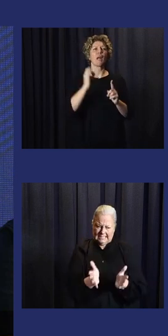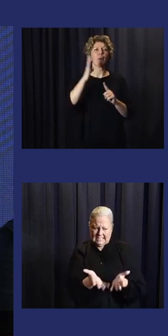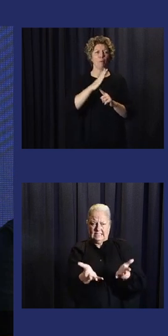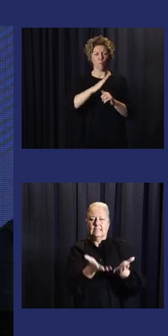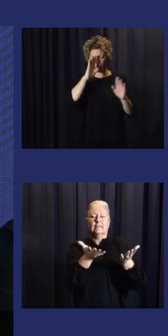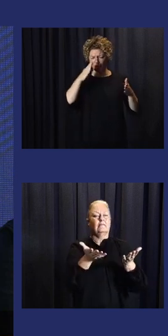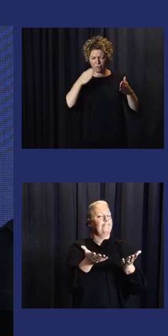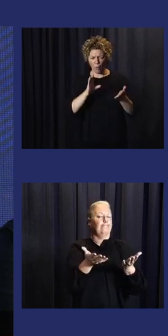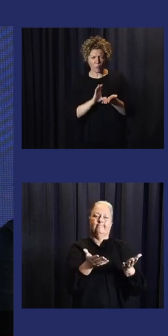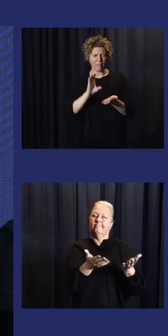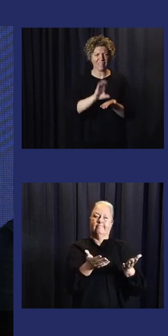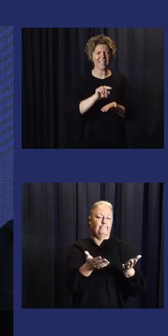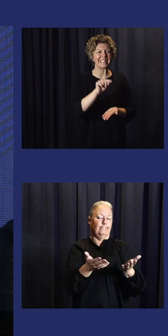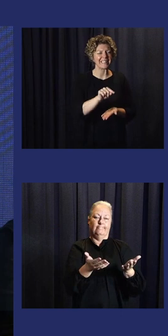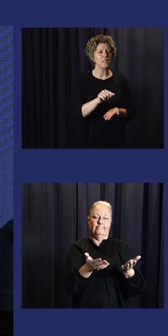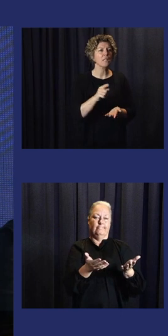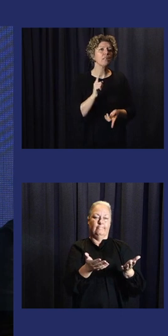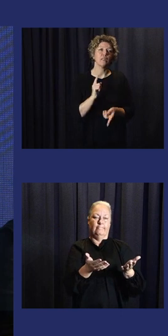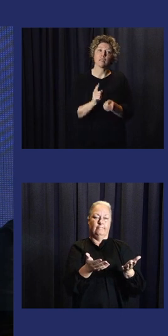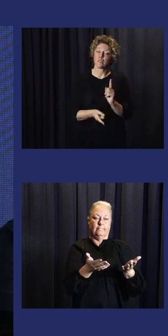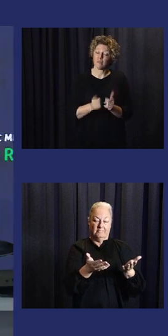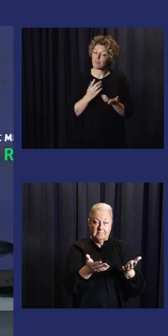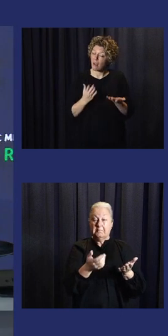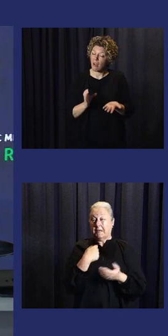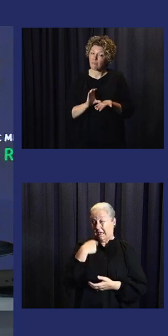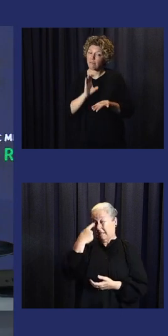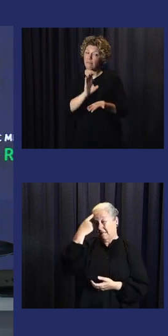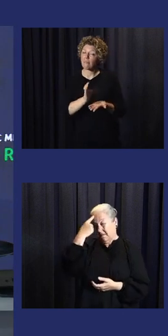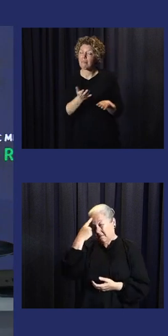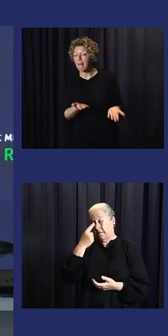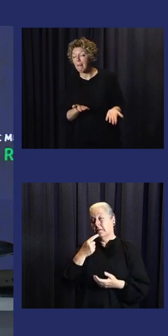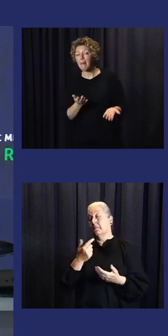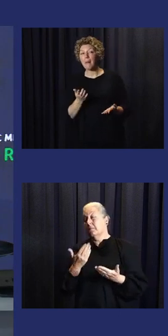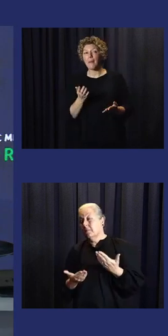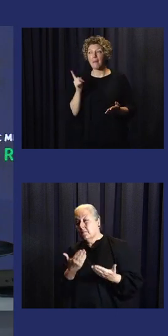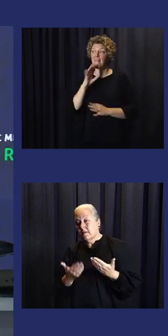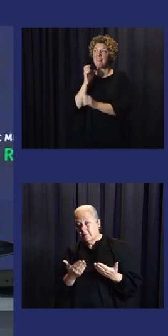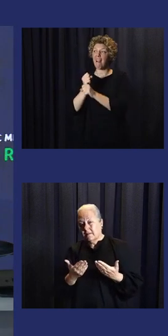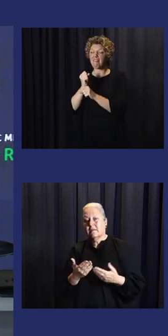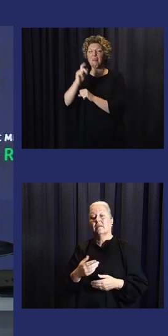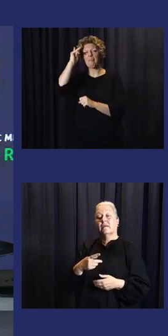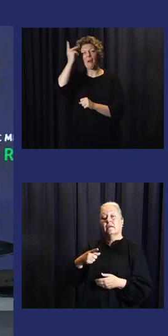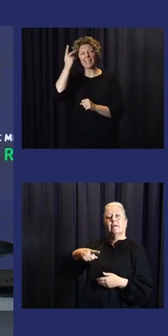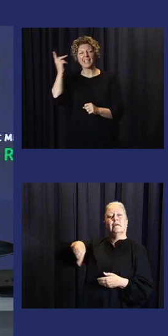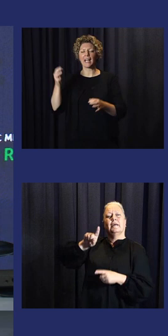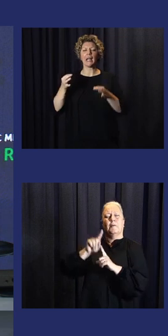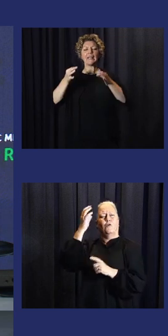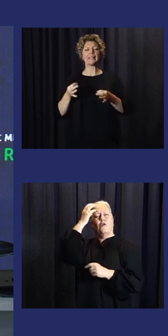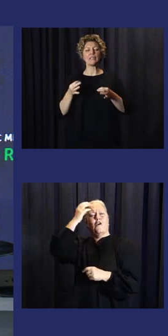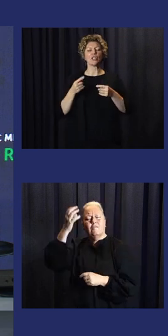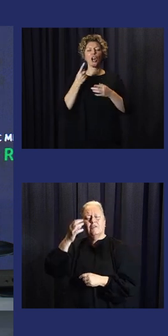should. And sometimes it's because the decision-making of politicians is very